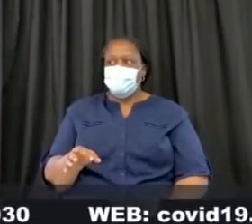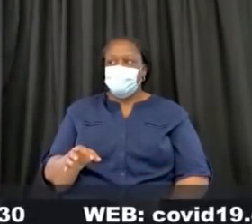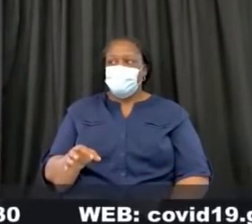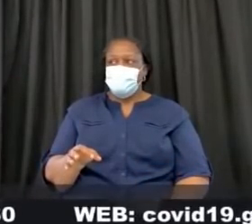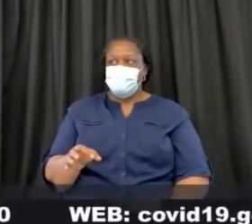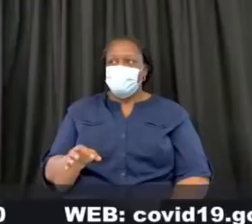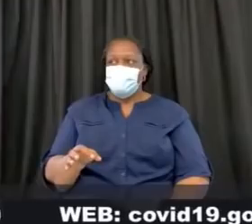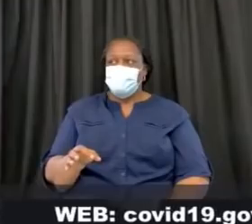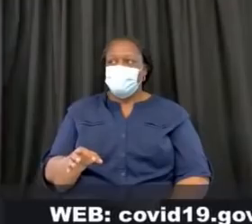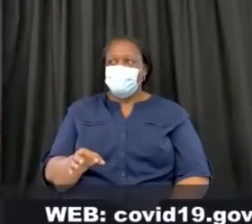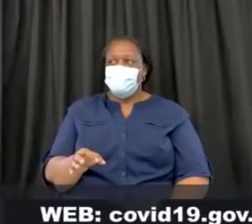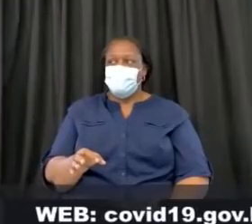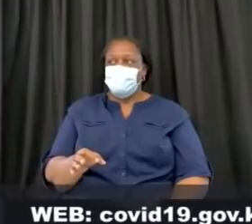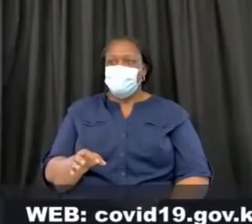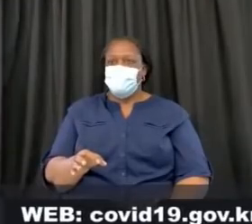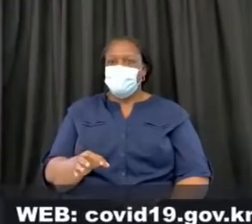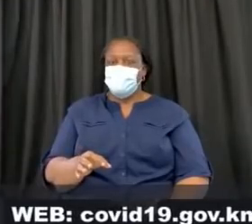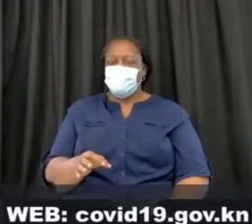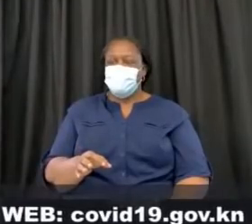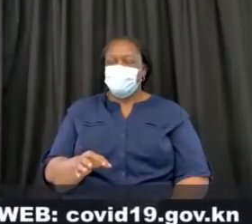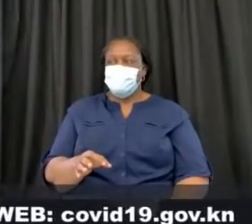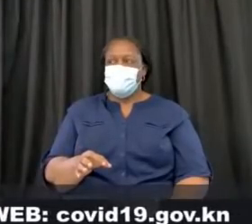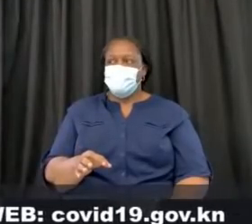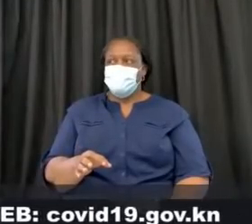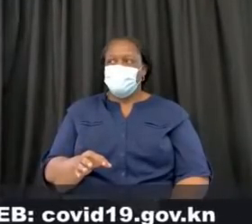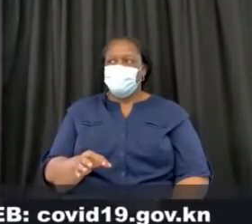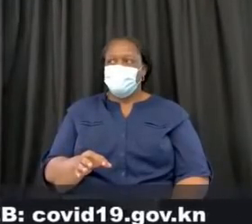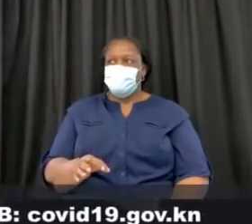may have contracted COVID-19?